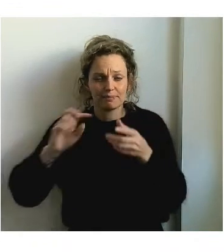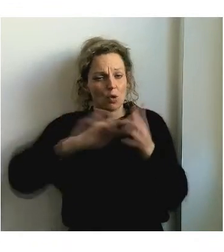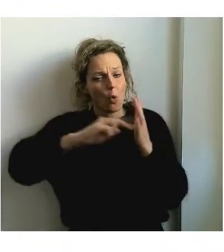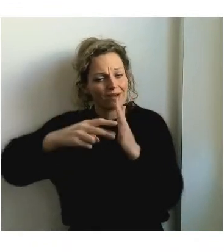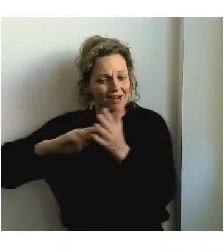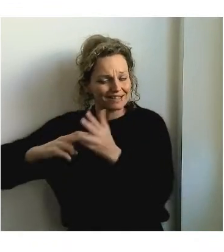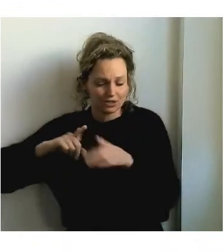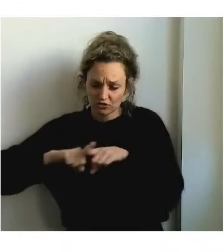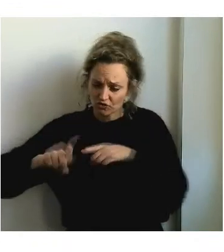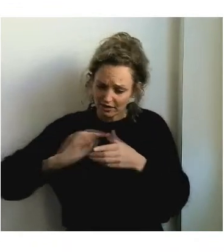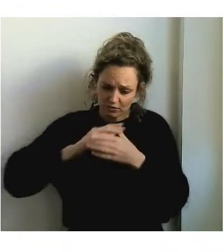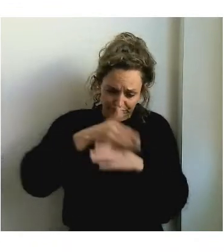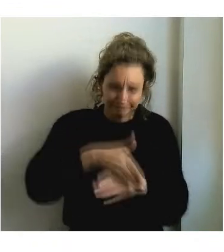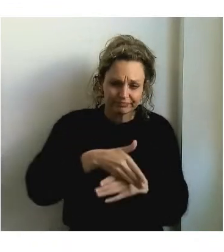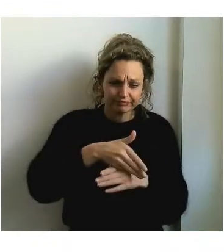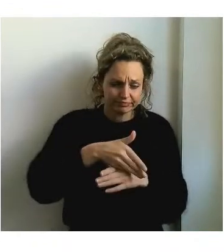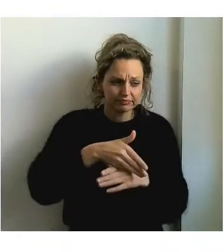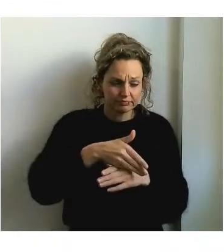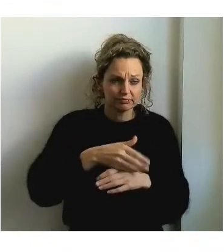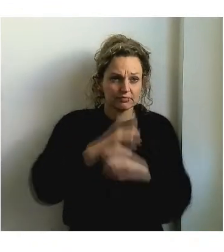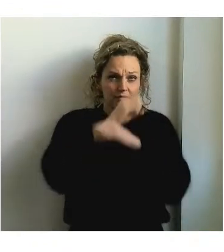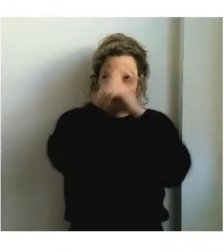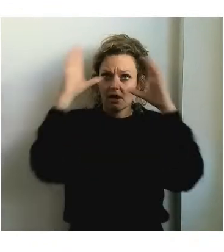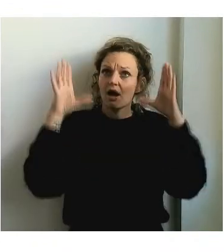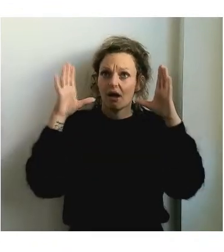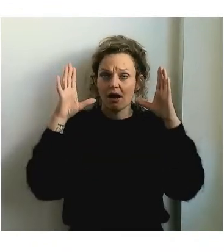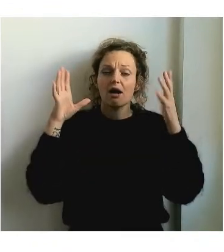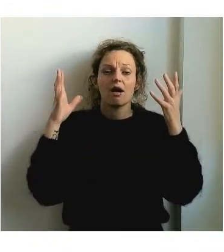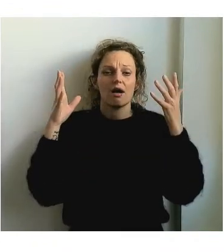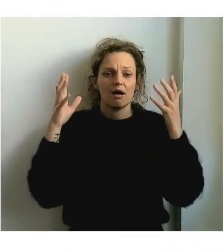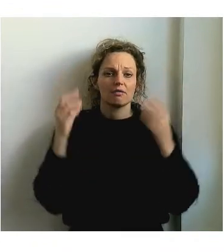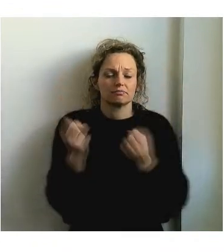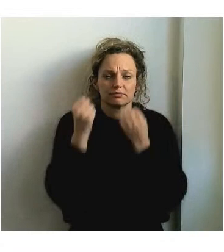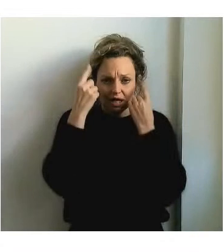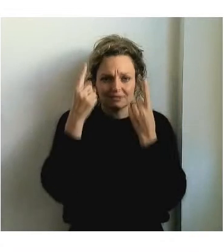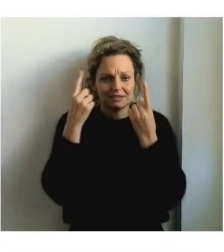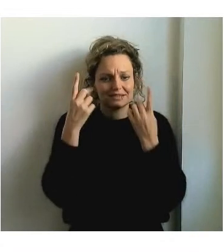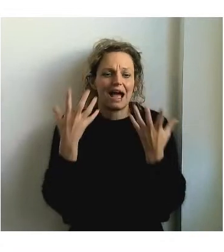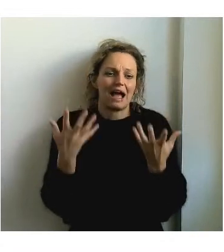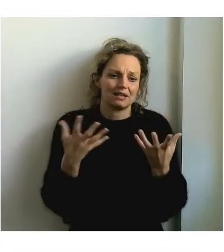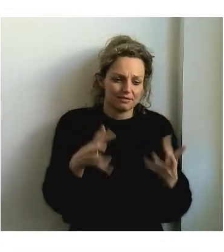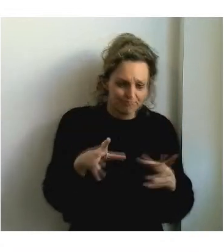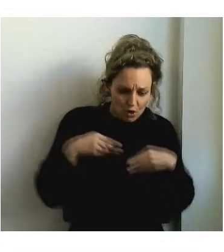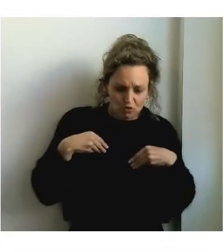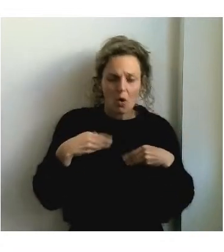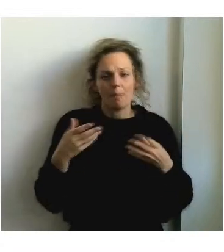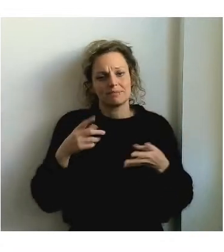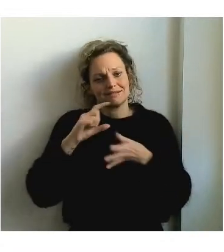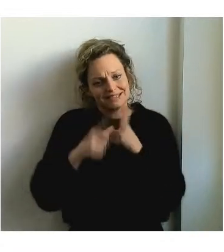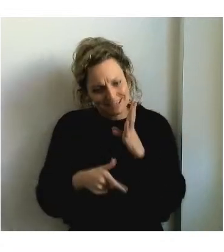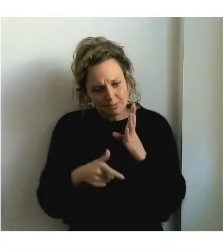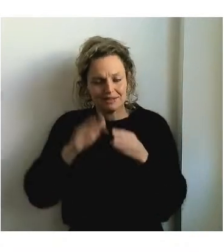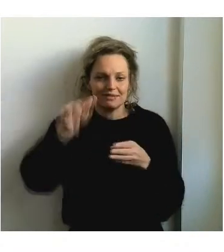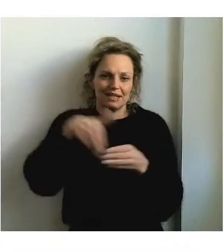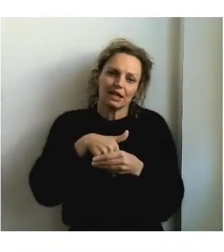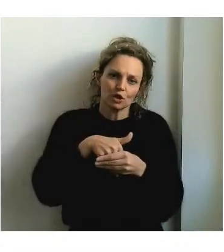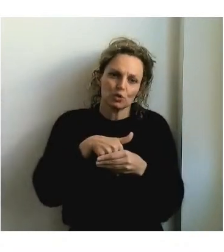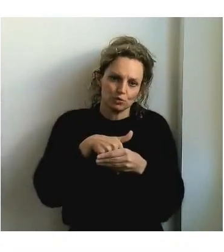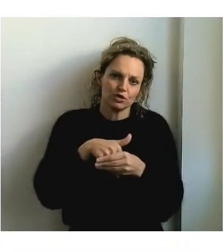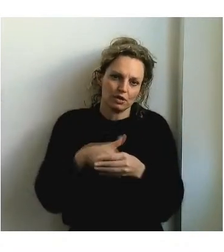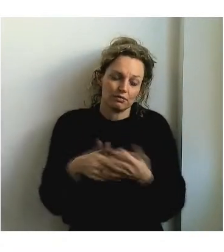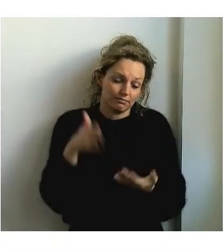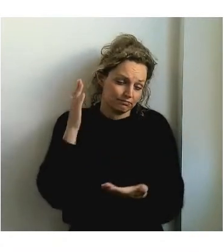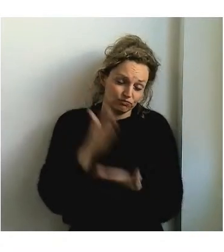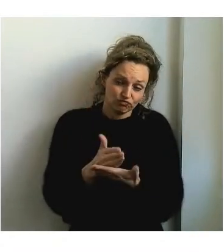Disability Confident is a very, very successful badge for in terms of organisations adopting it and seeing the value of it. Actually, it's hugely valuable as a network as well, and it connects